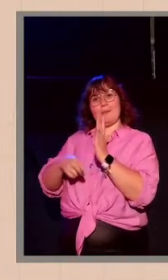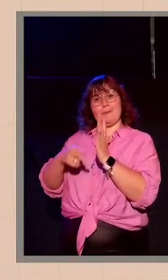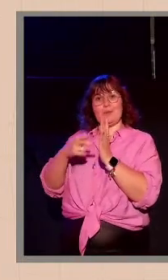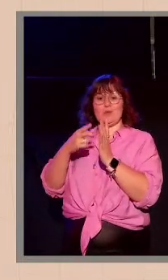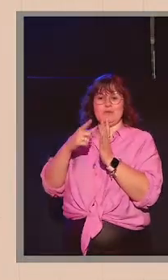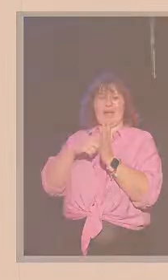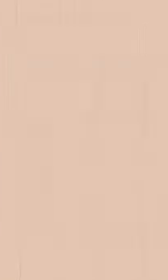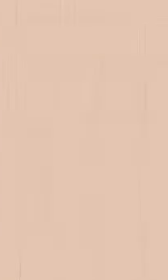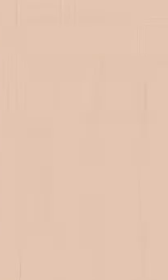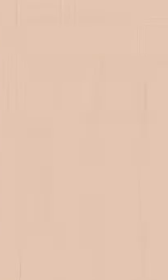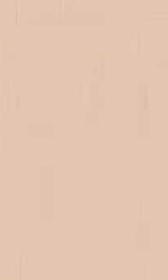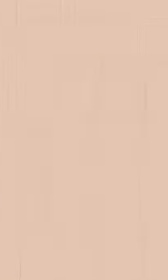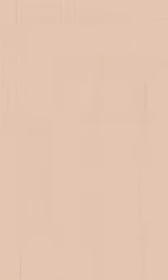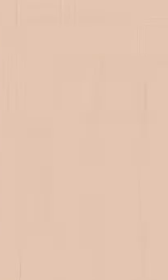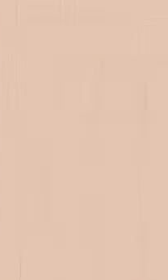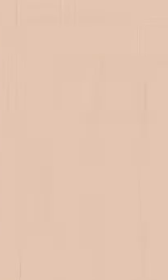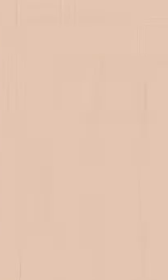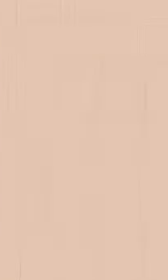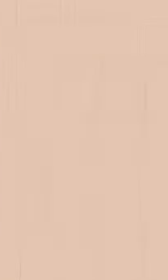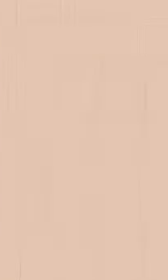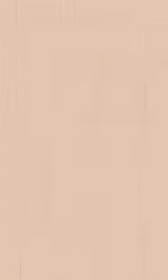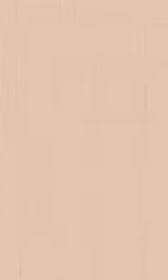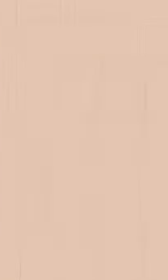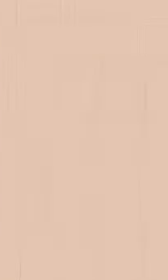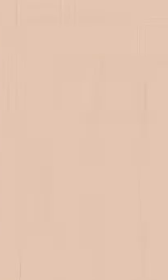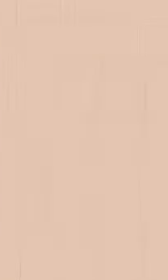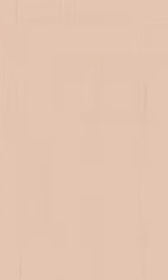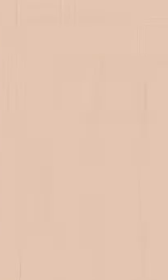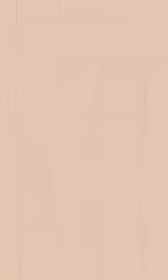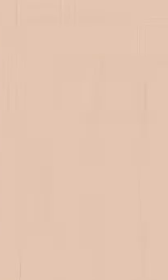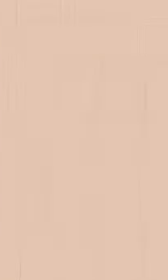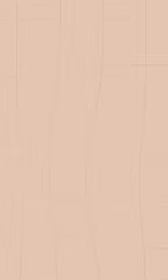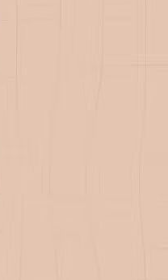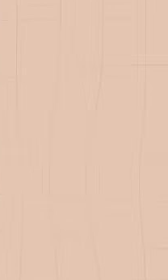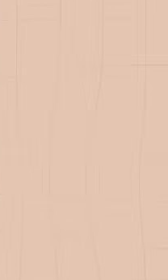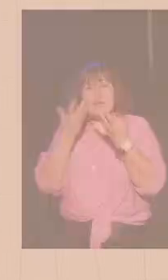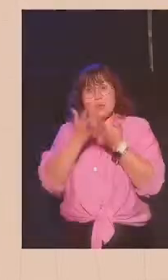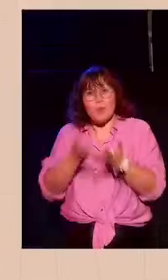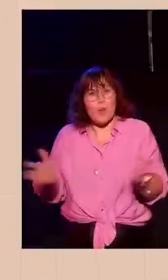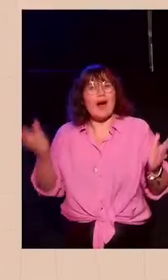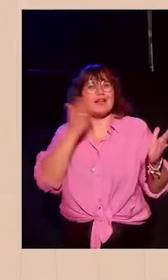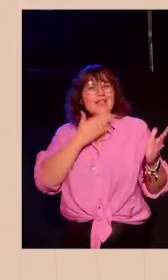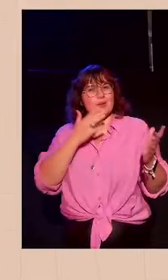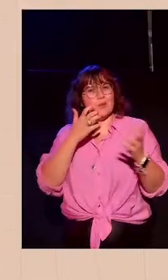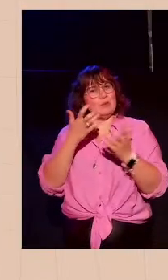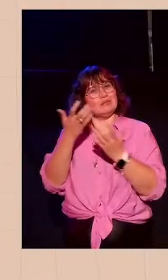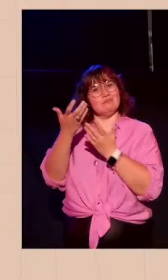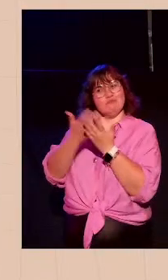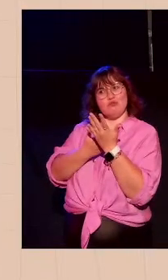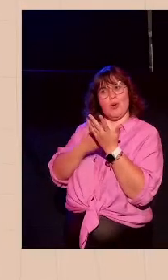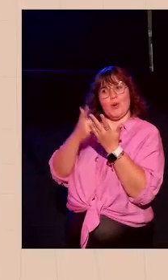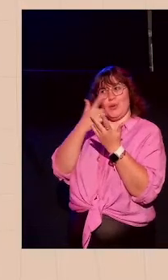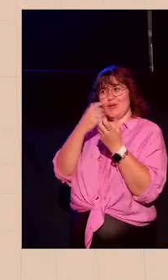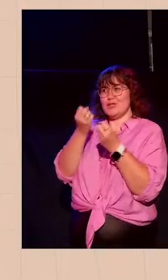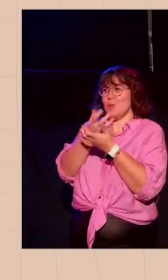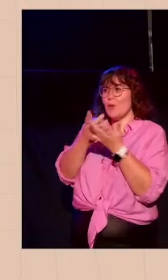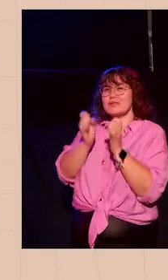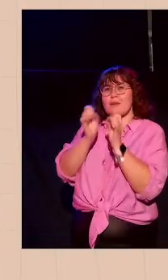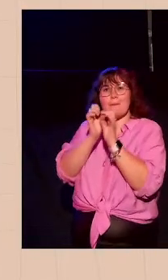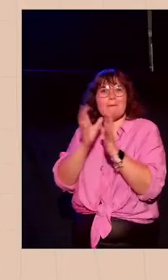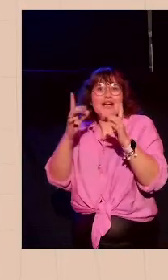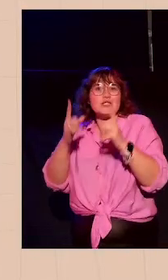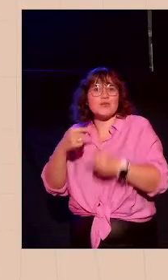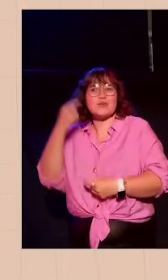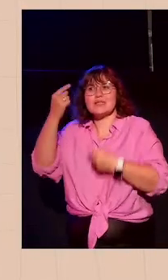you may or may not know, but this is a very widely used sequencer program, and you can do all sorts of magical